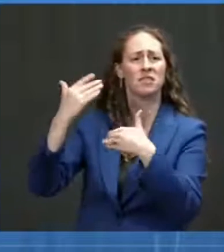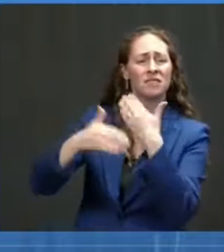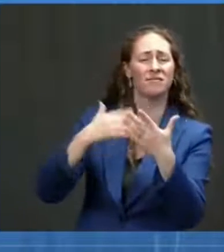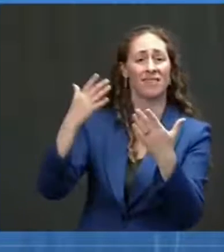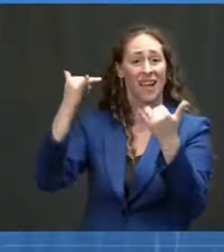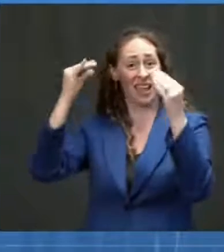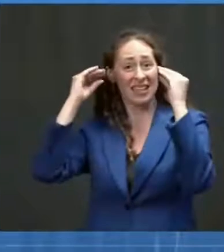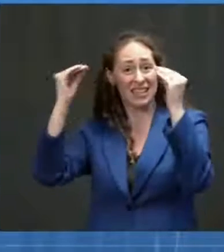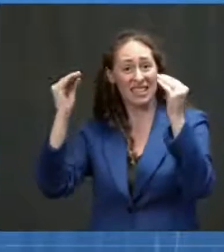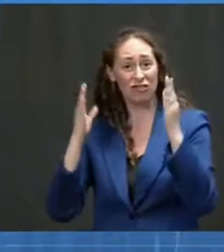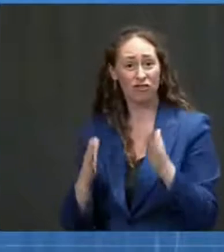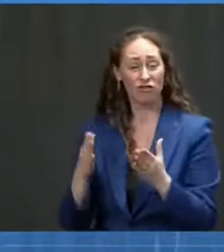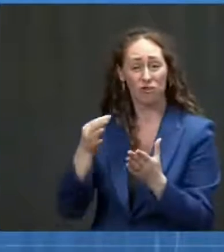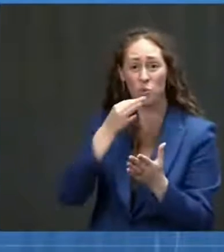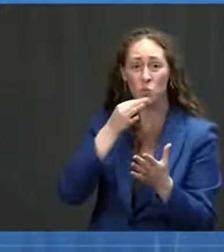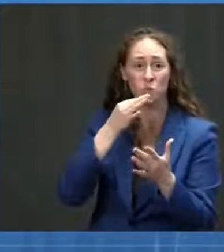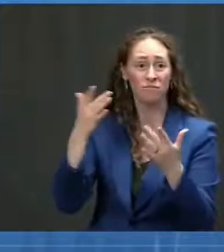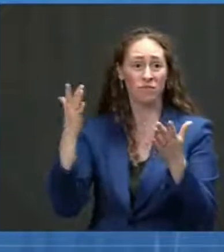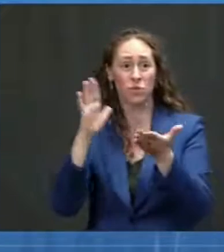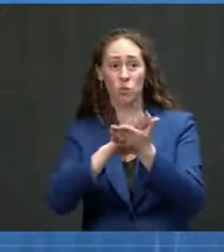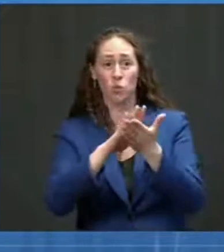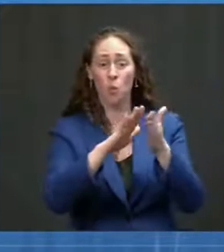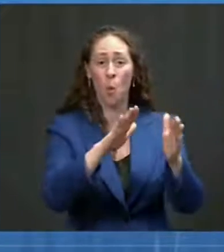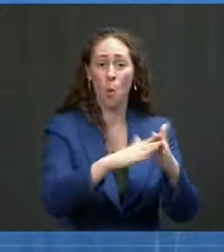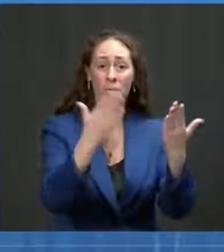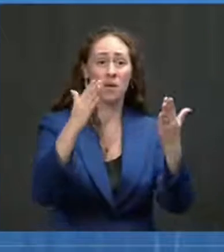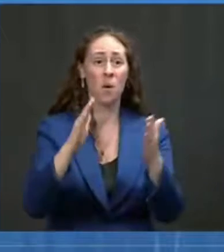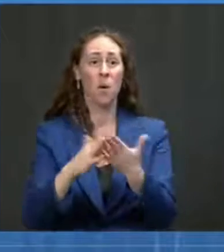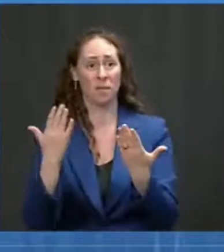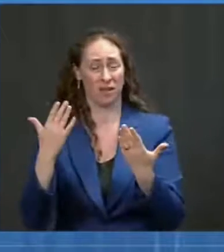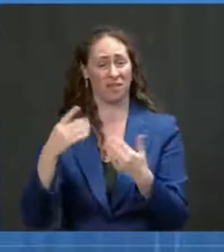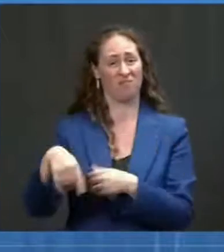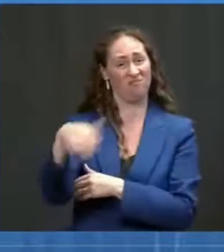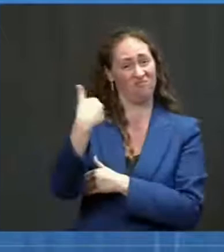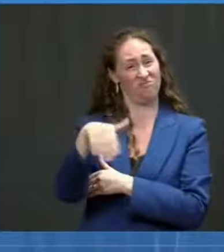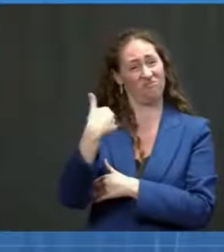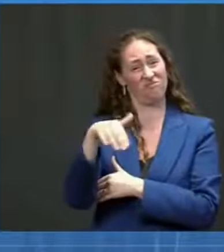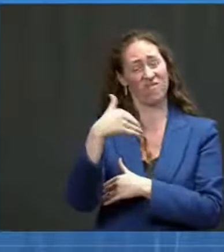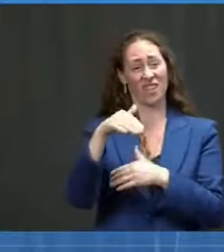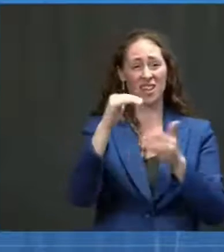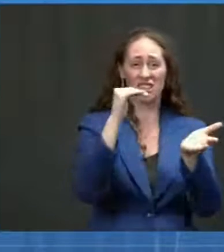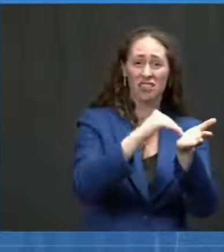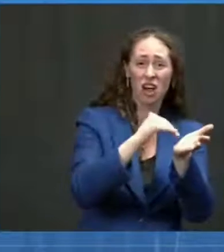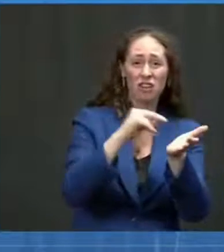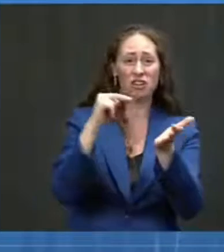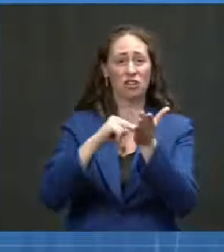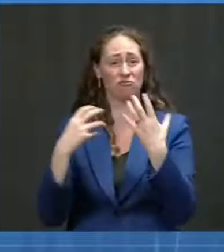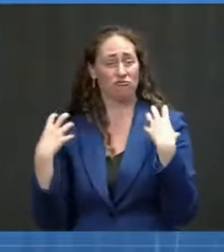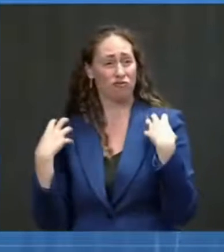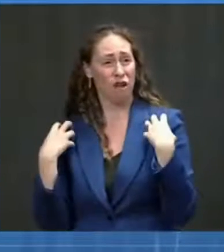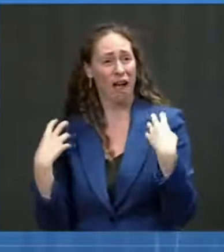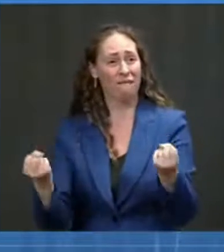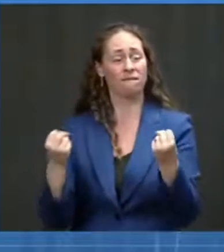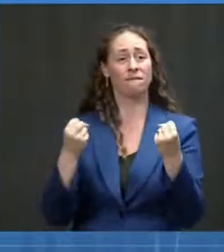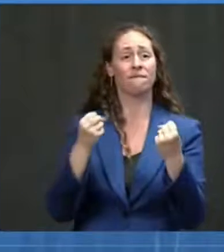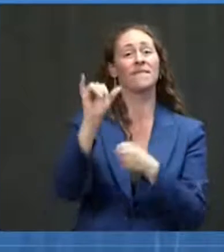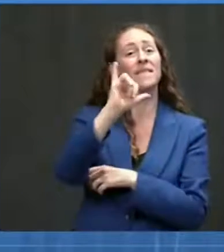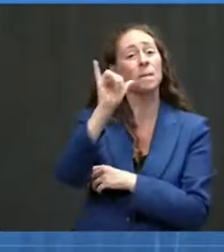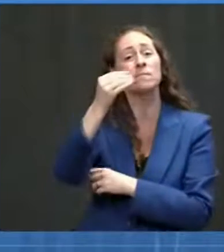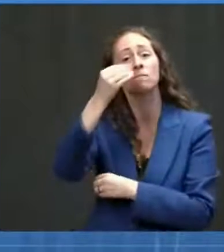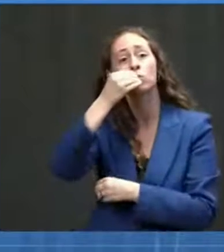workers who have put themselves on the line to make sure we can get groceries and supplies. We all want this pandemic to be